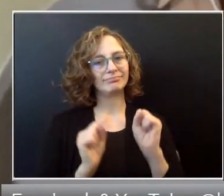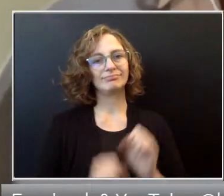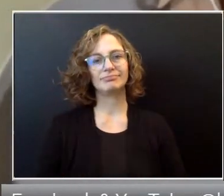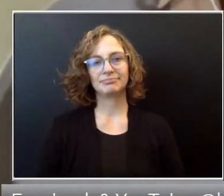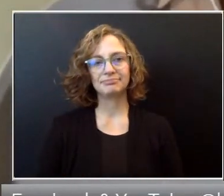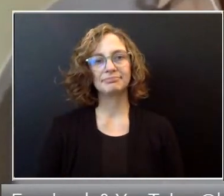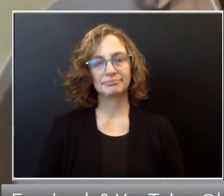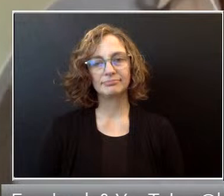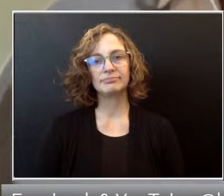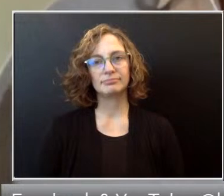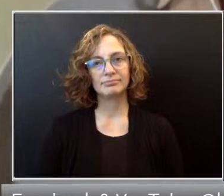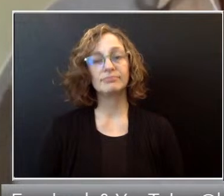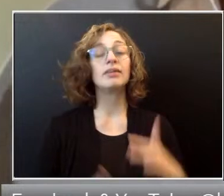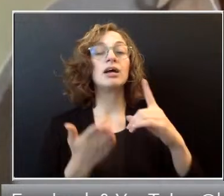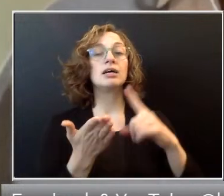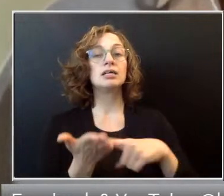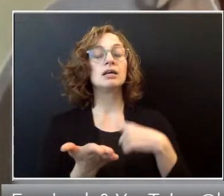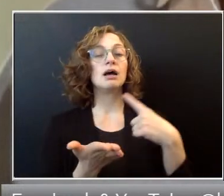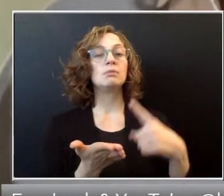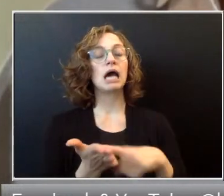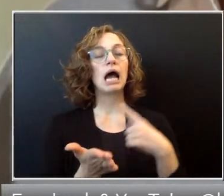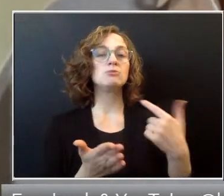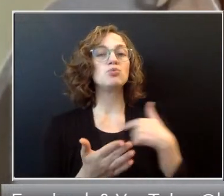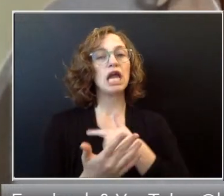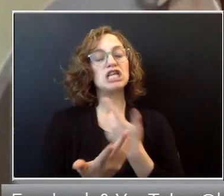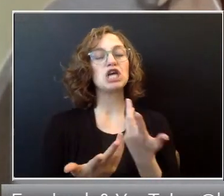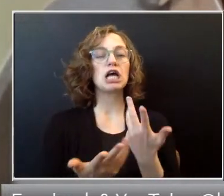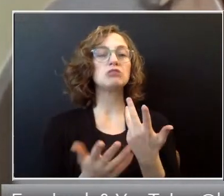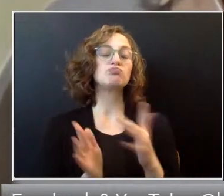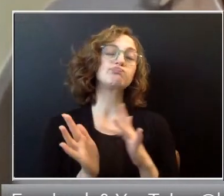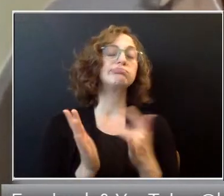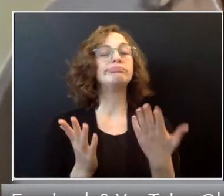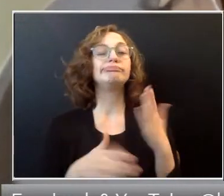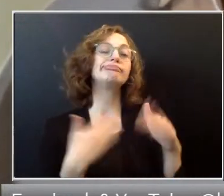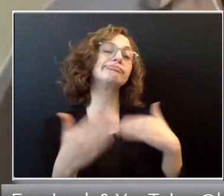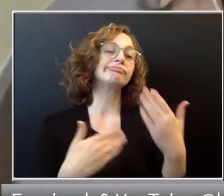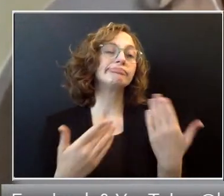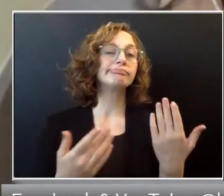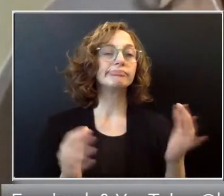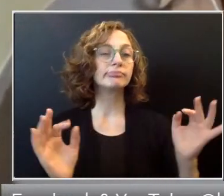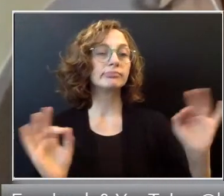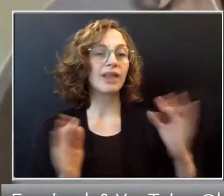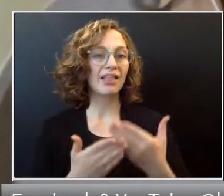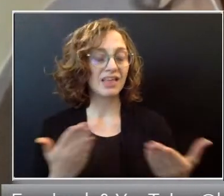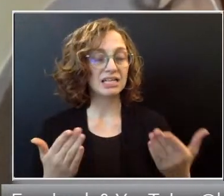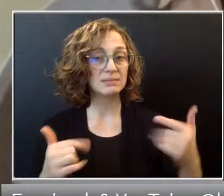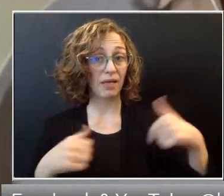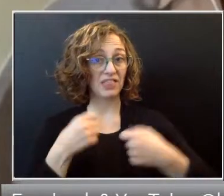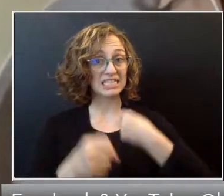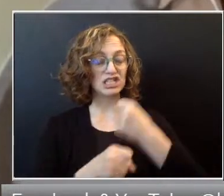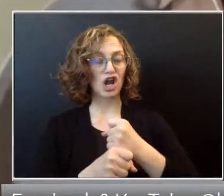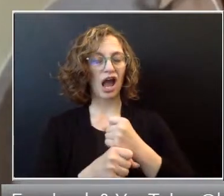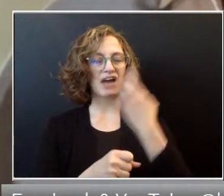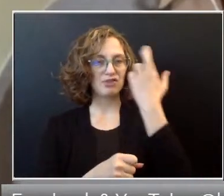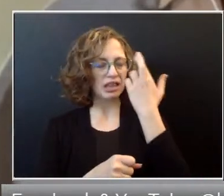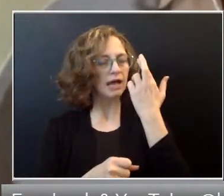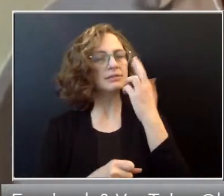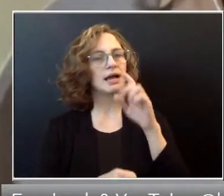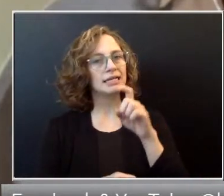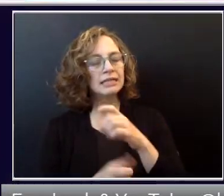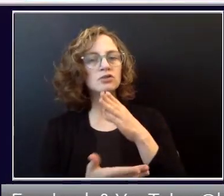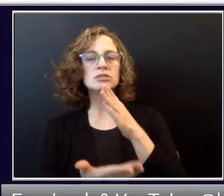You sometimes you take for granted little things, but within this year, I've learned not to do that.